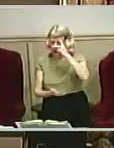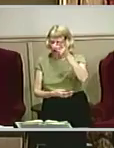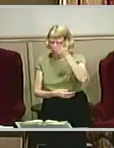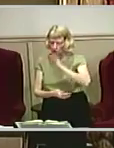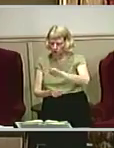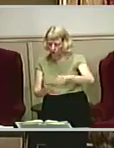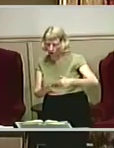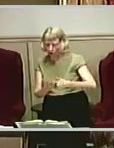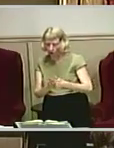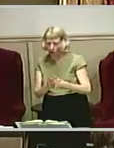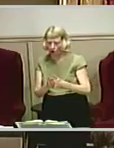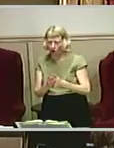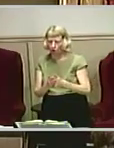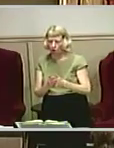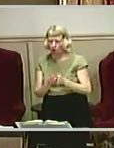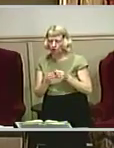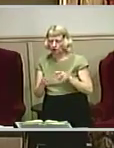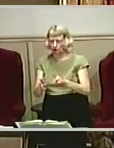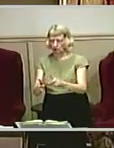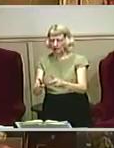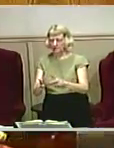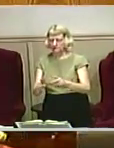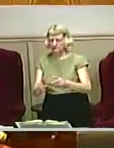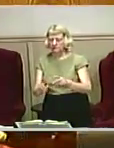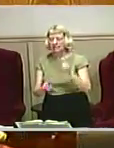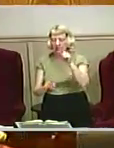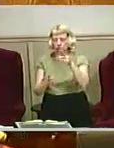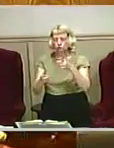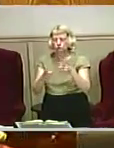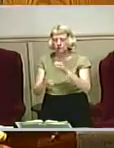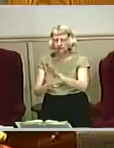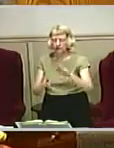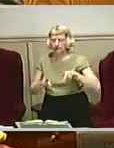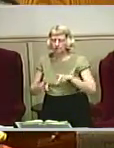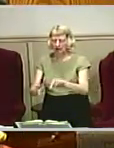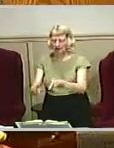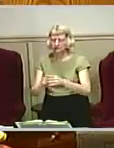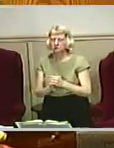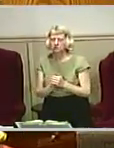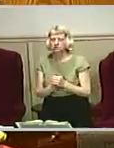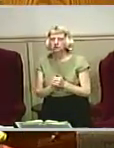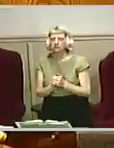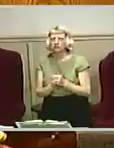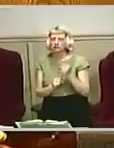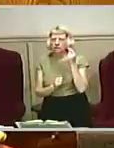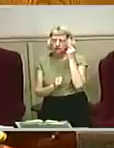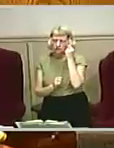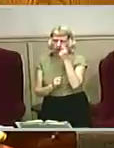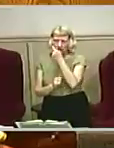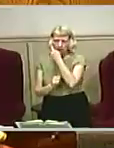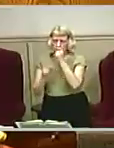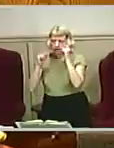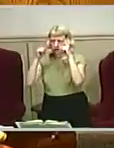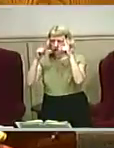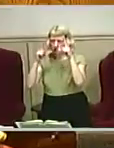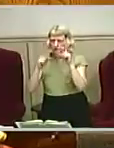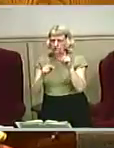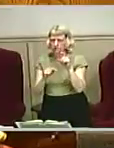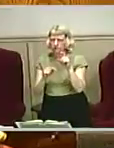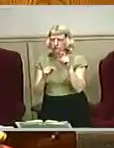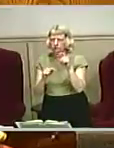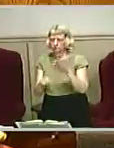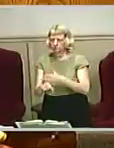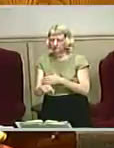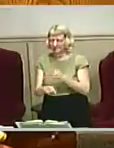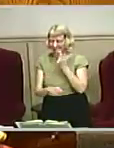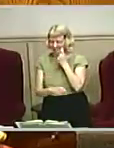in all thy ways. In all thy ways acknowledge Him, and He will direct our paths. Are our eyes open? We sang